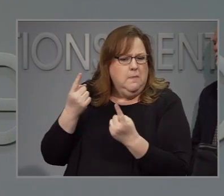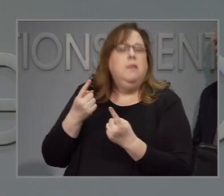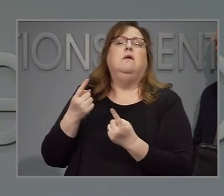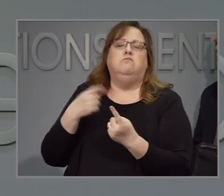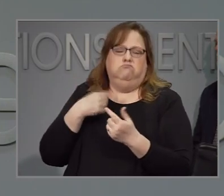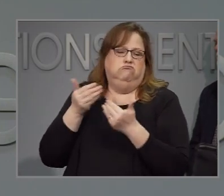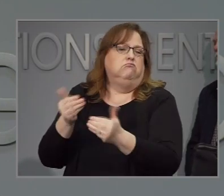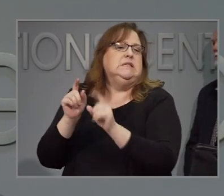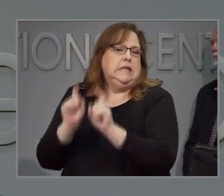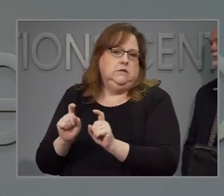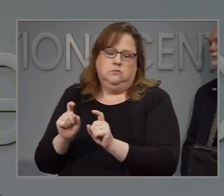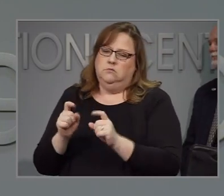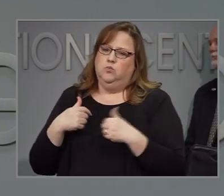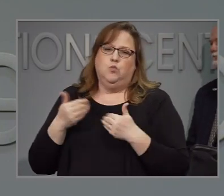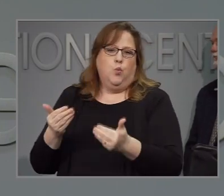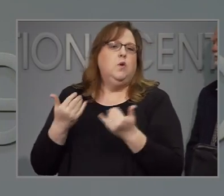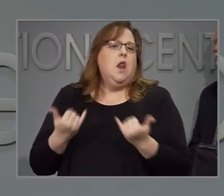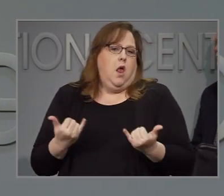virus.